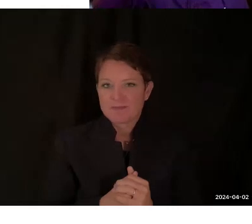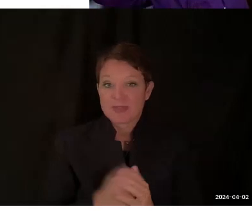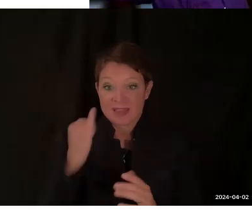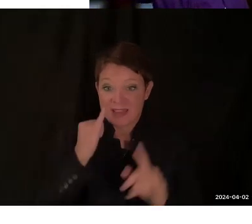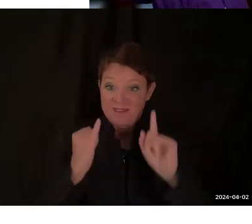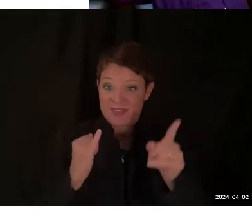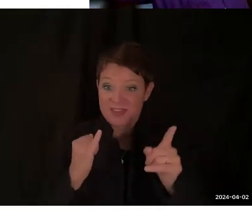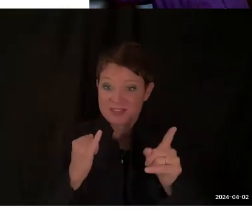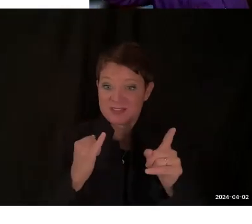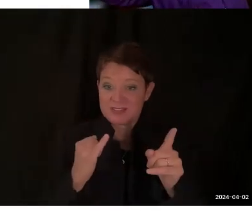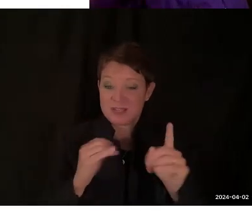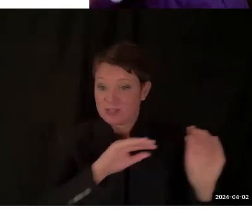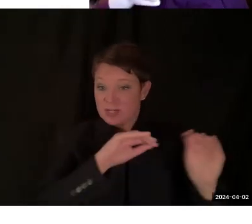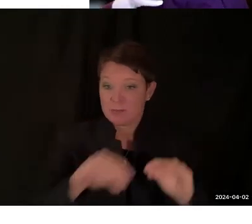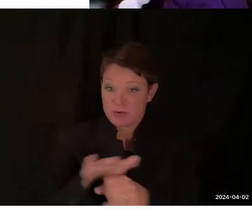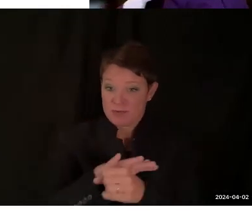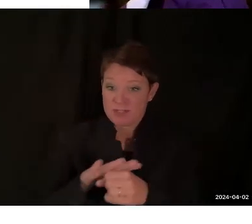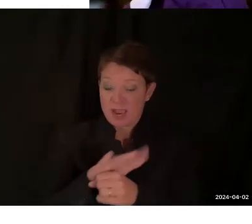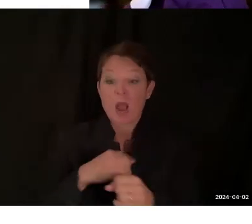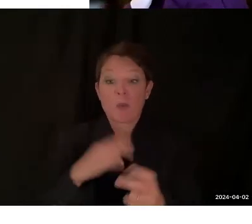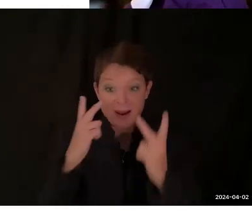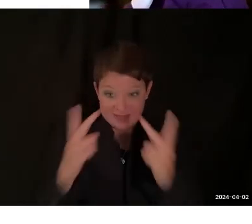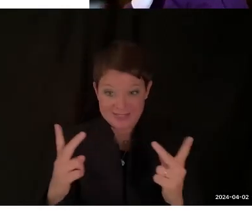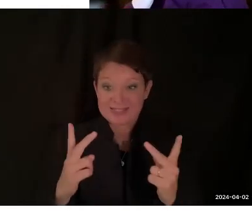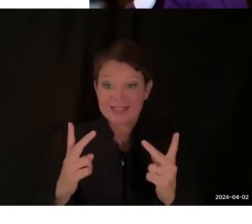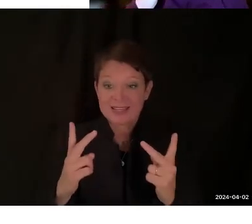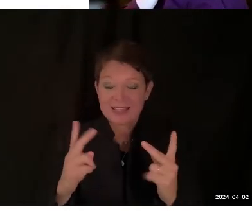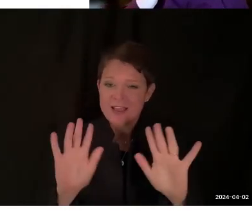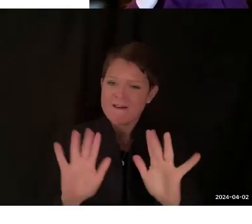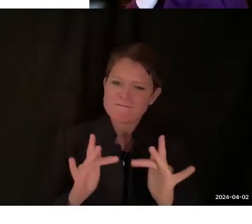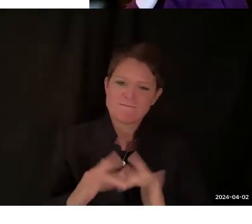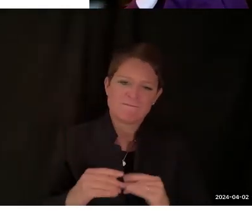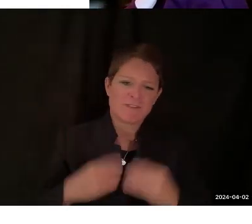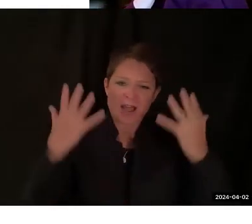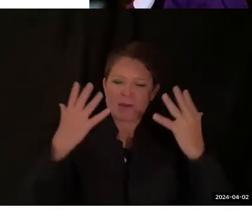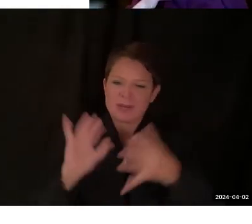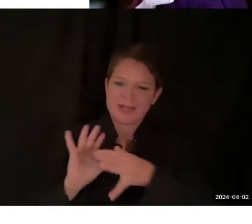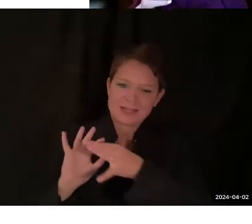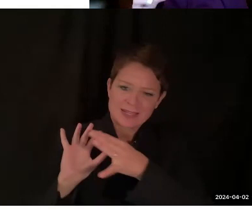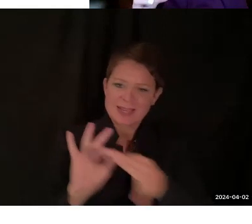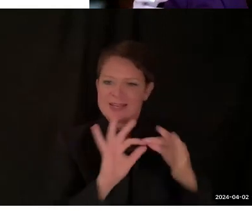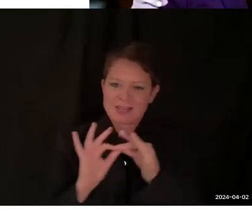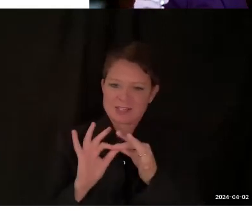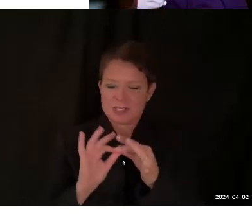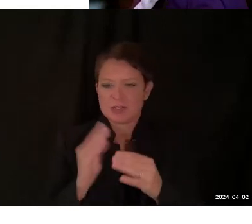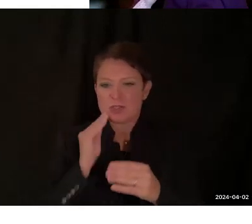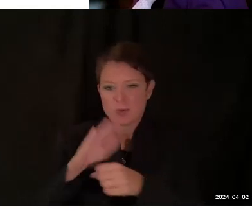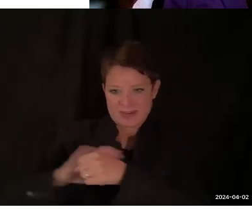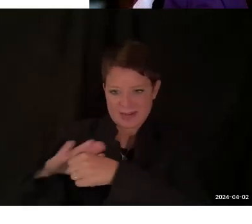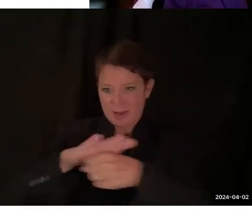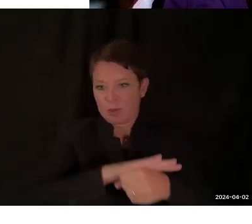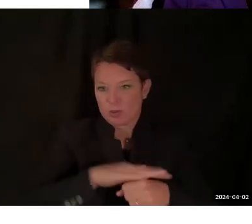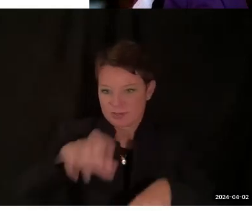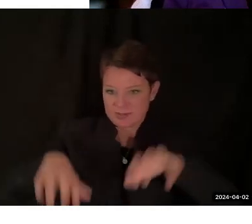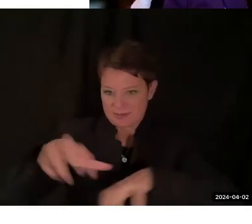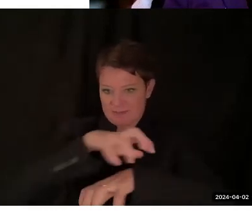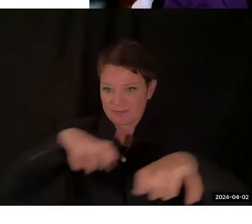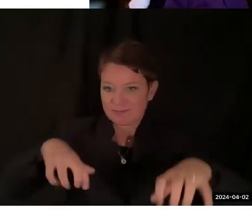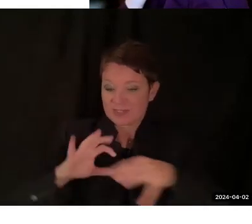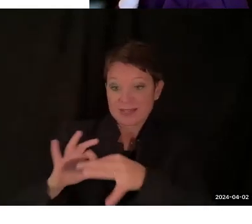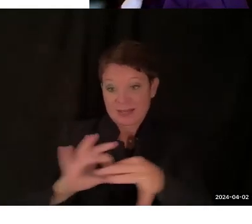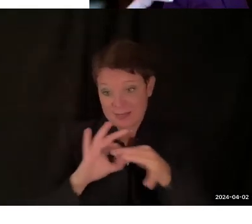is going to come to this area, I want to see it. I want to see it vibrant and connected to the neighborhoods.